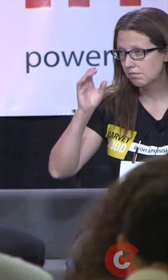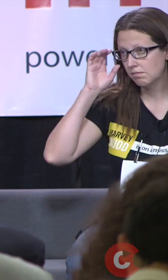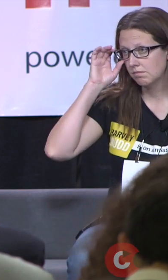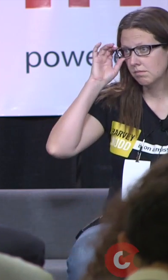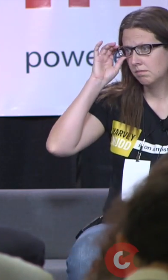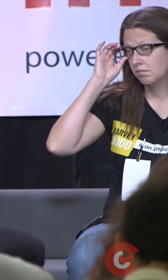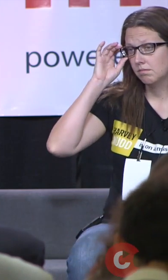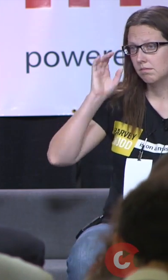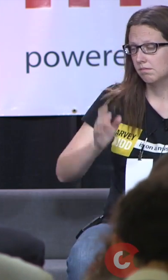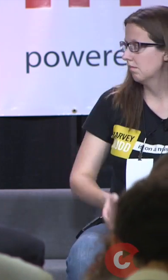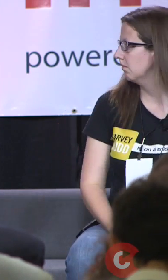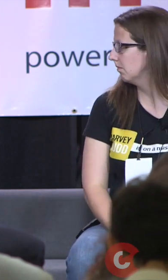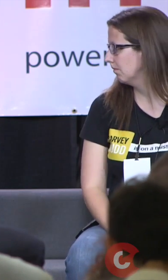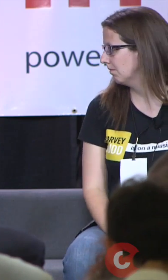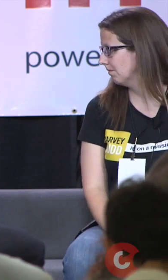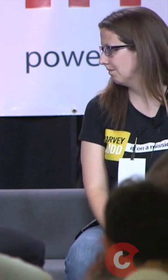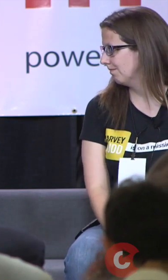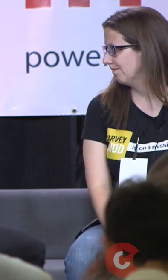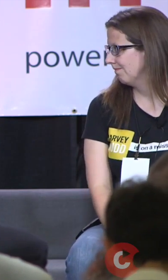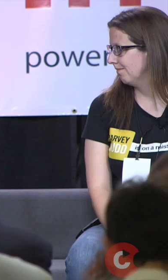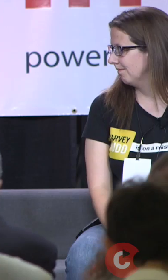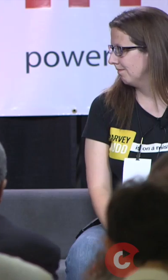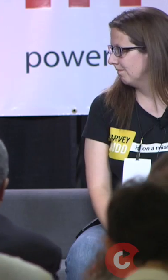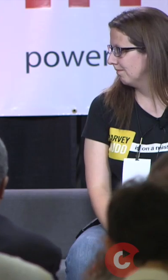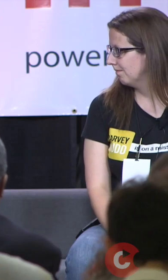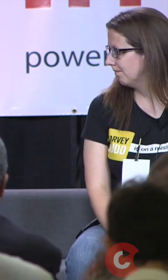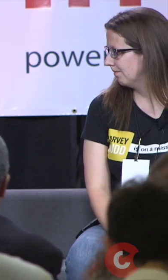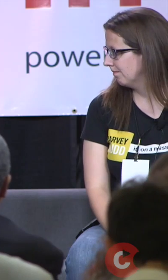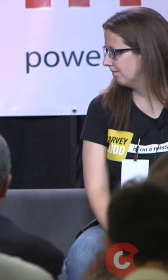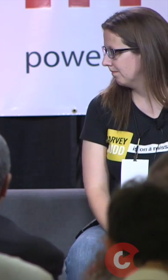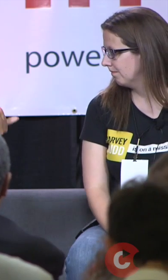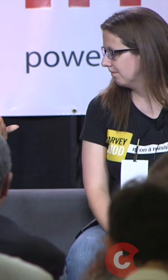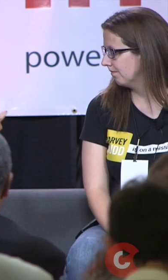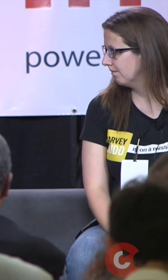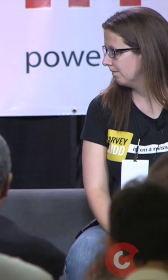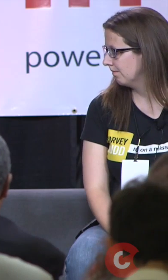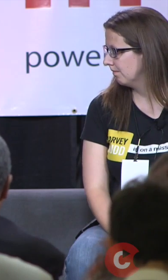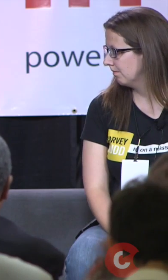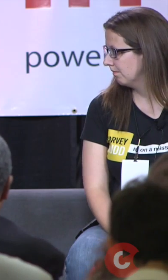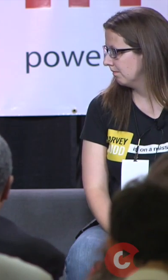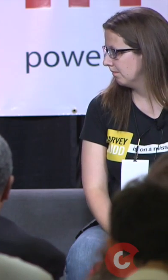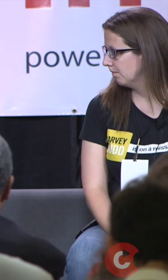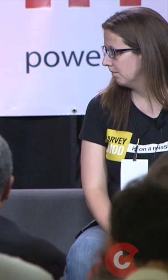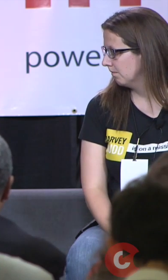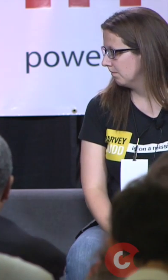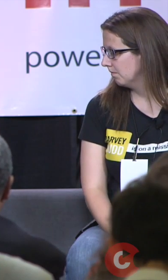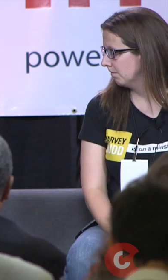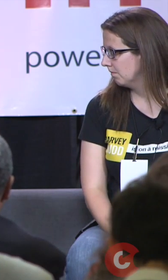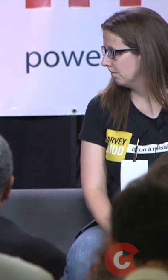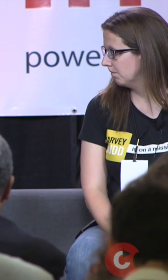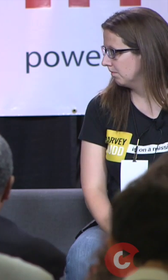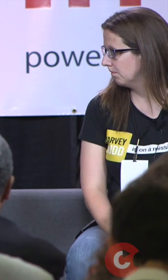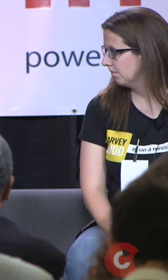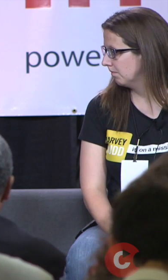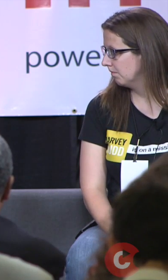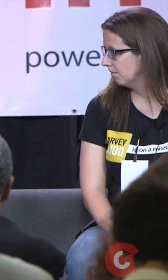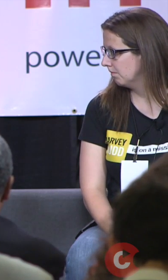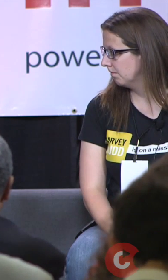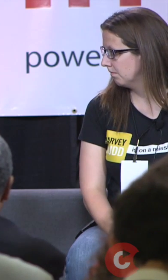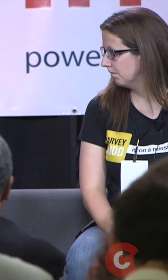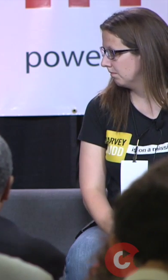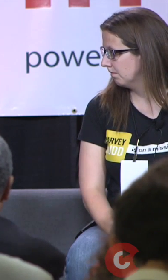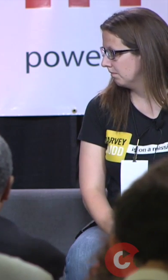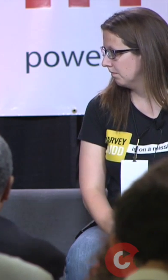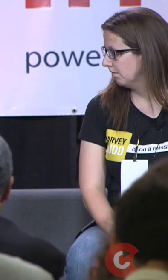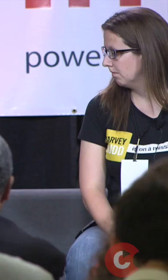the teacher, I also feel like because the amount of students that we just had graduate this June, they're going into computer science as a